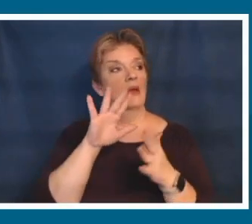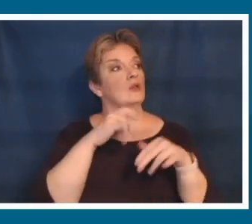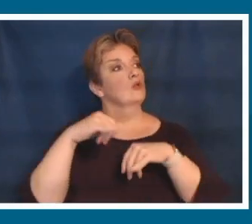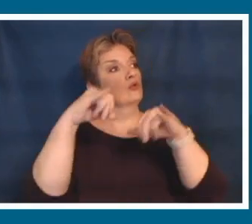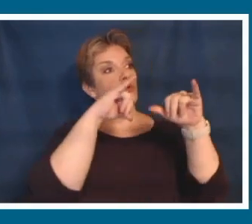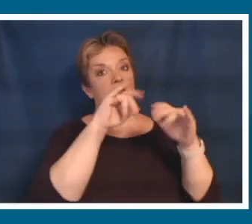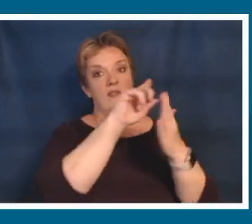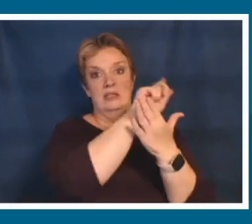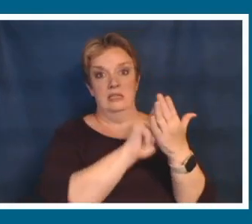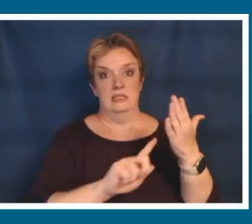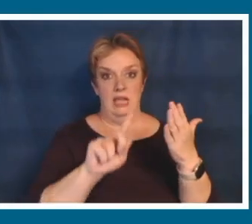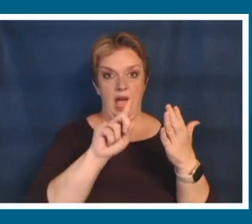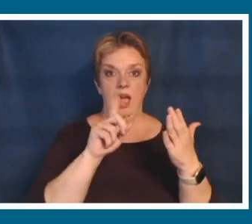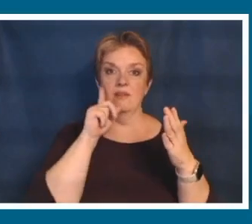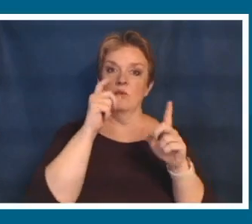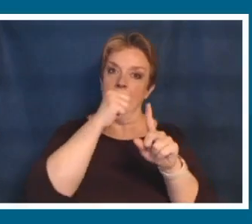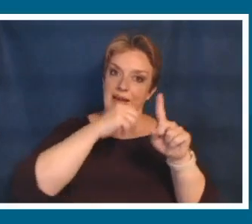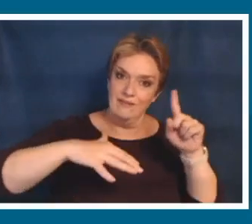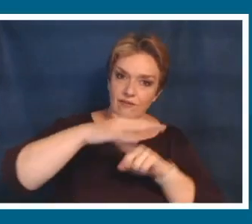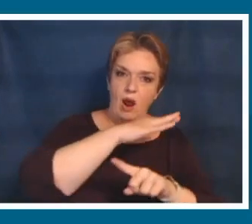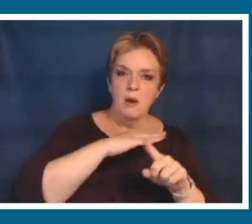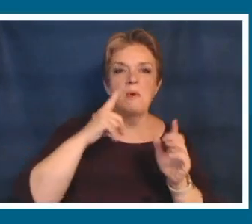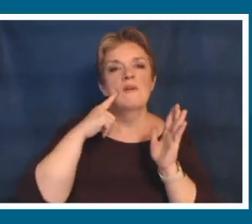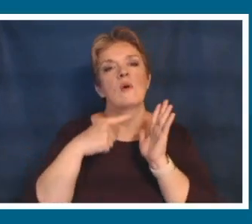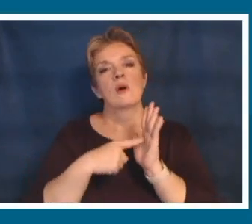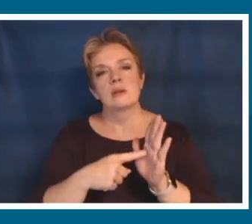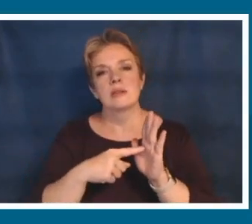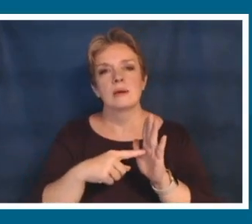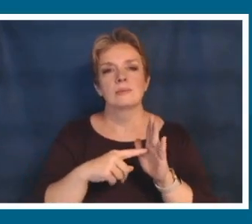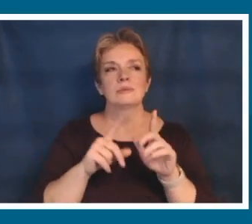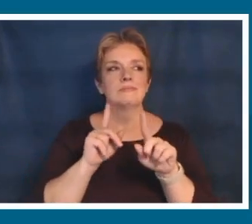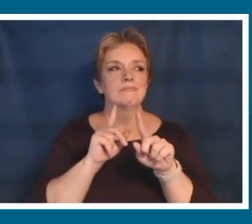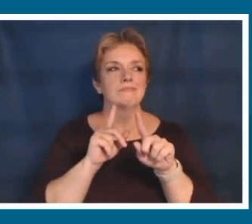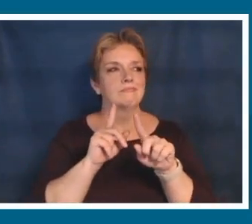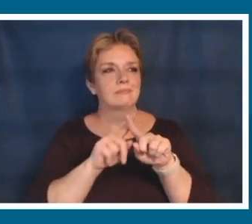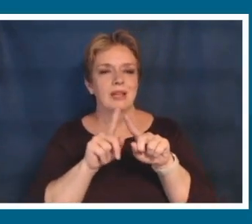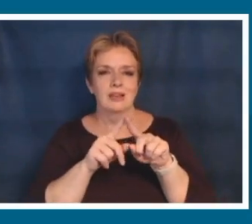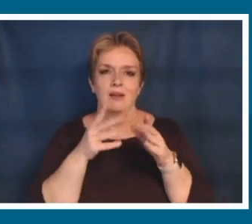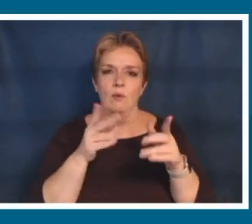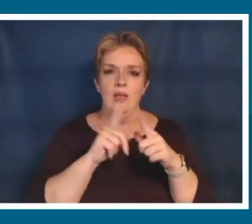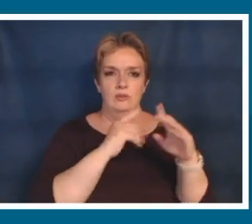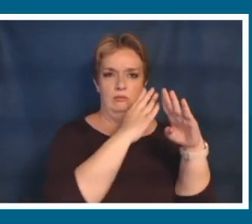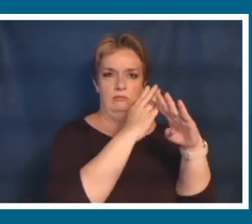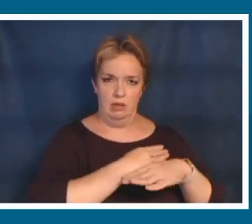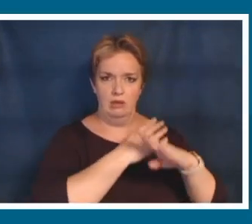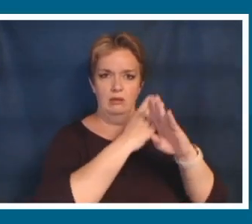be on-ramps and ways of removing